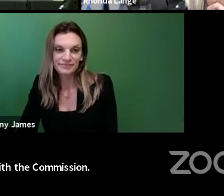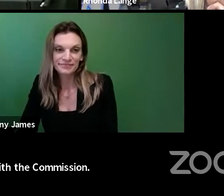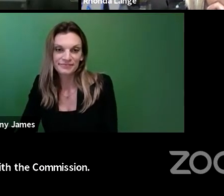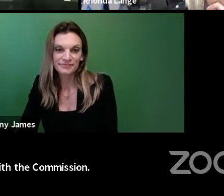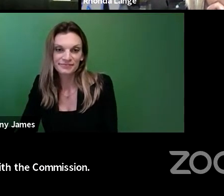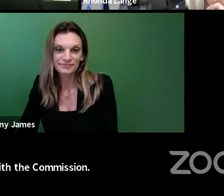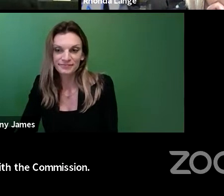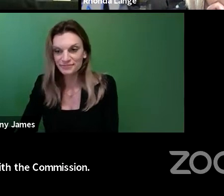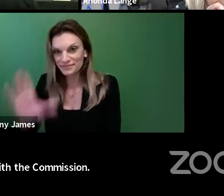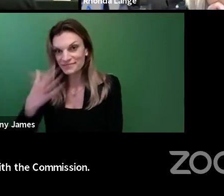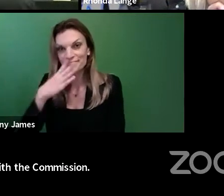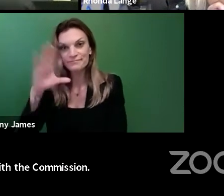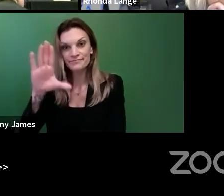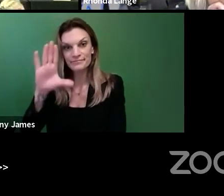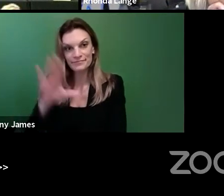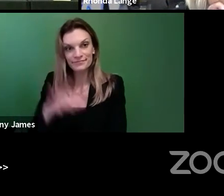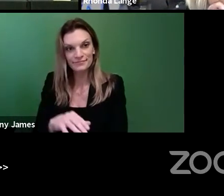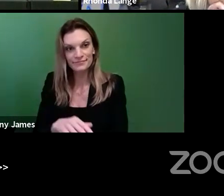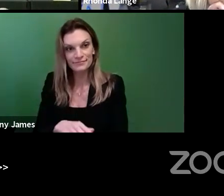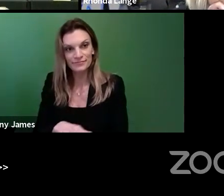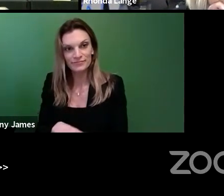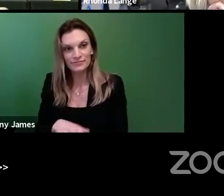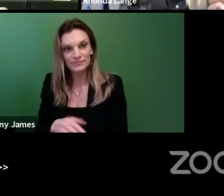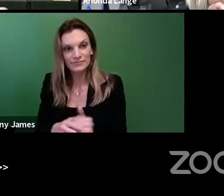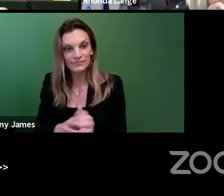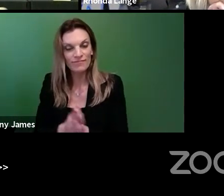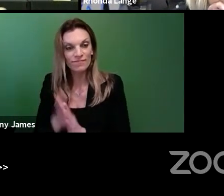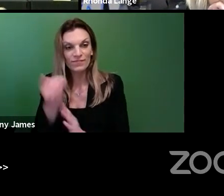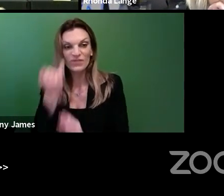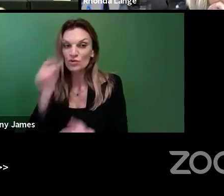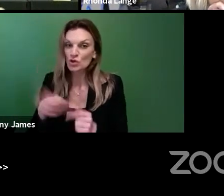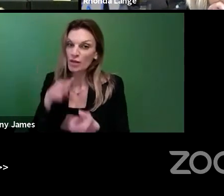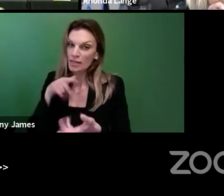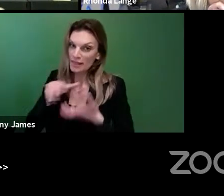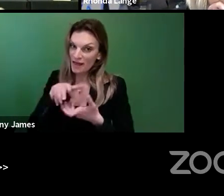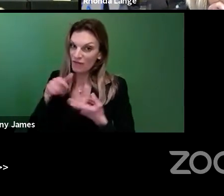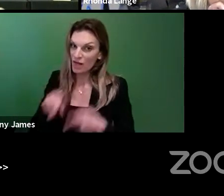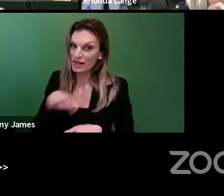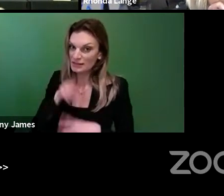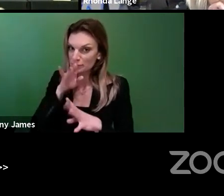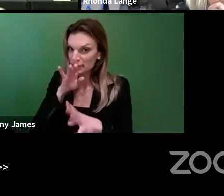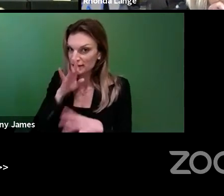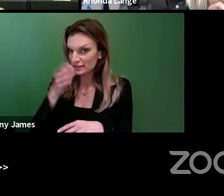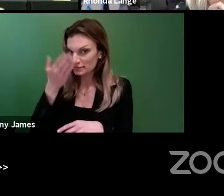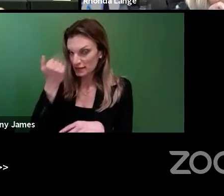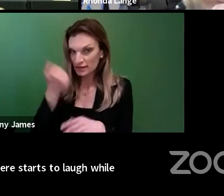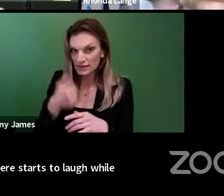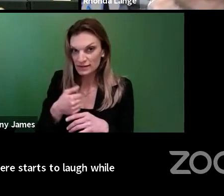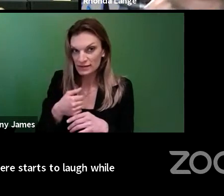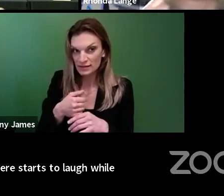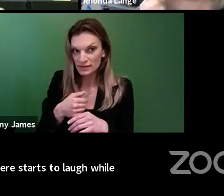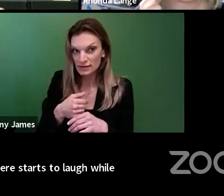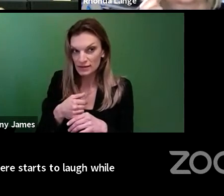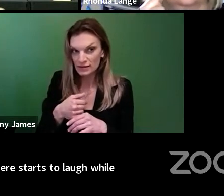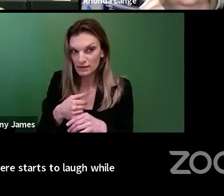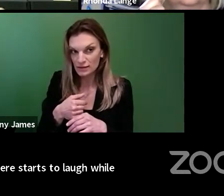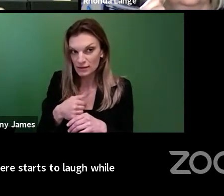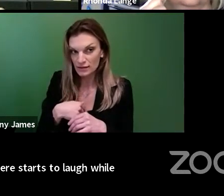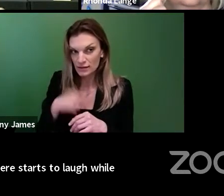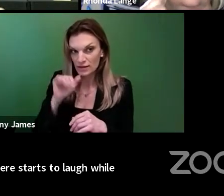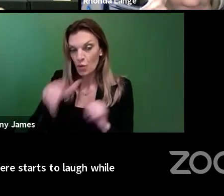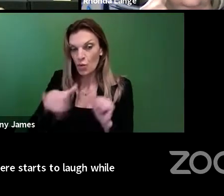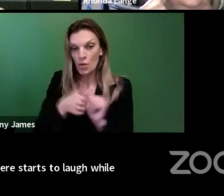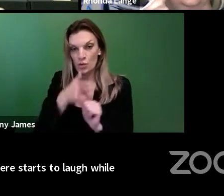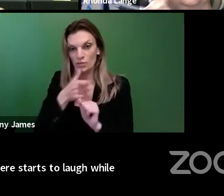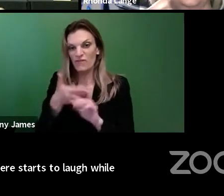Good evening, and if anybody out there starts to laugh while I'm speaking, it's because the one before me was my